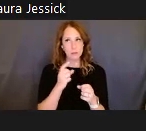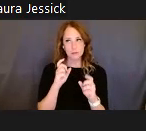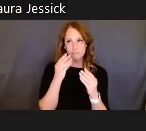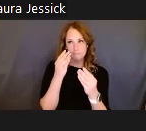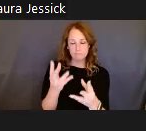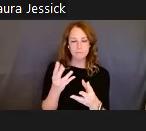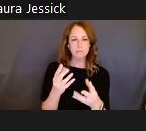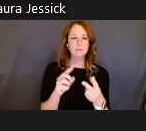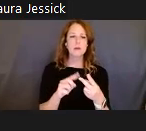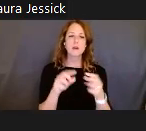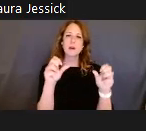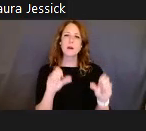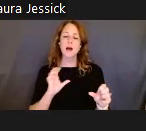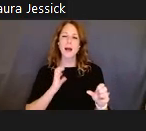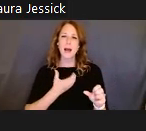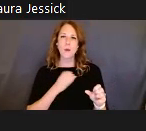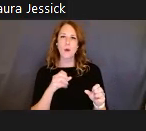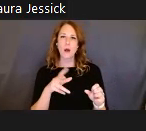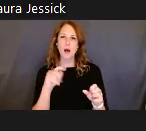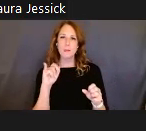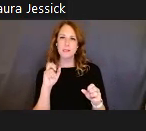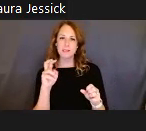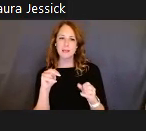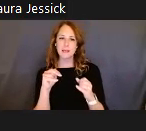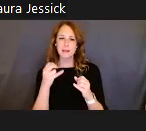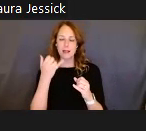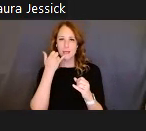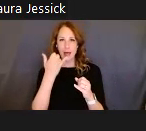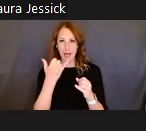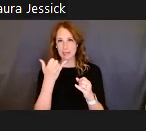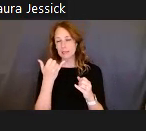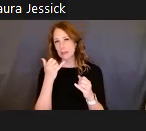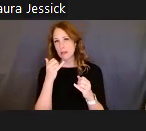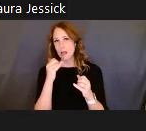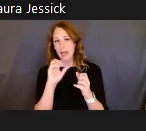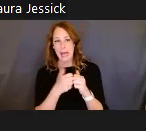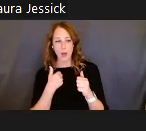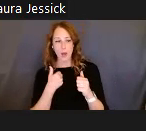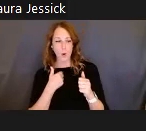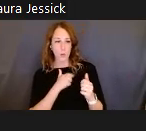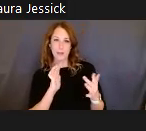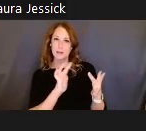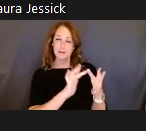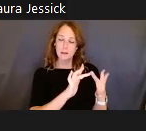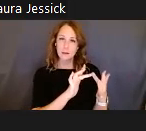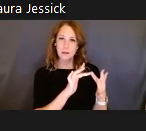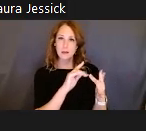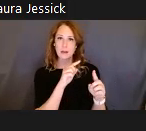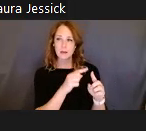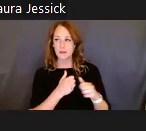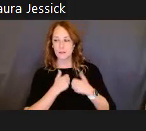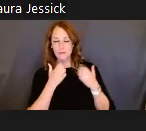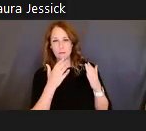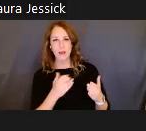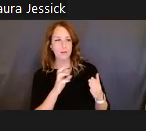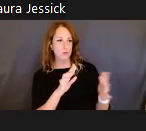lines, right? So again, one of the ways that we can reach out to survivors or survivors can begin to reach out to us. And so make sure